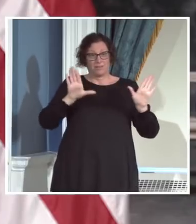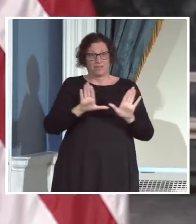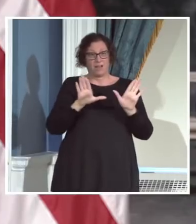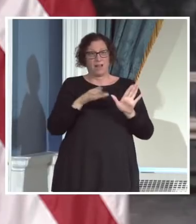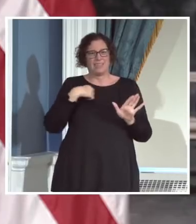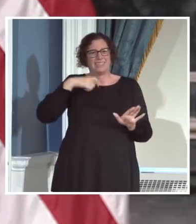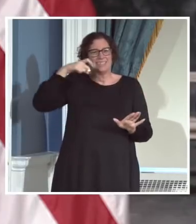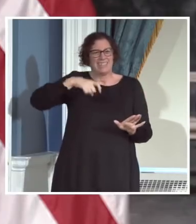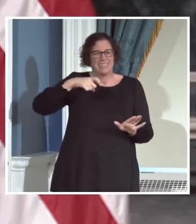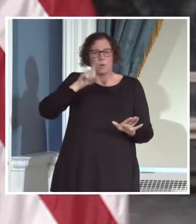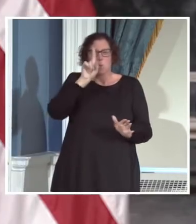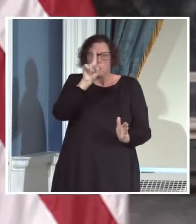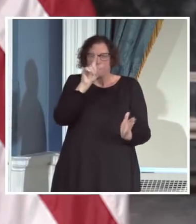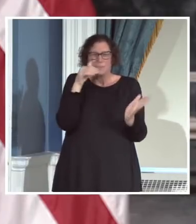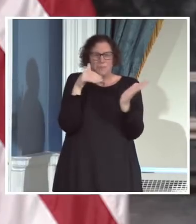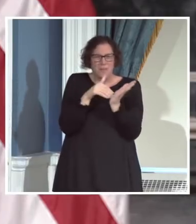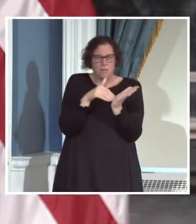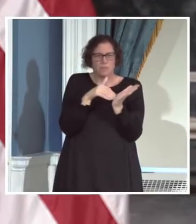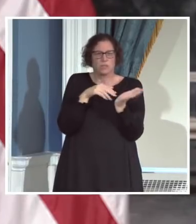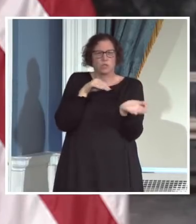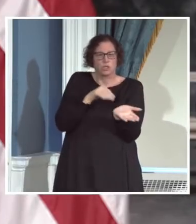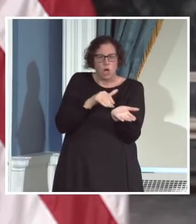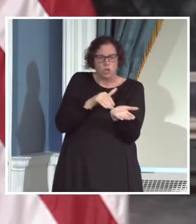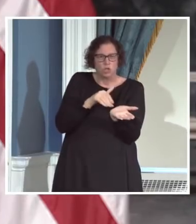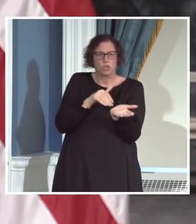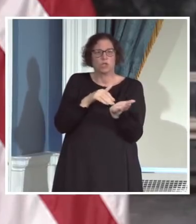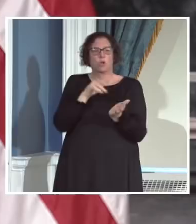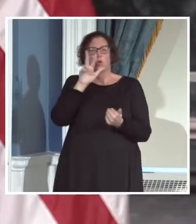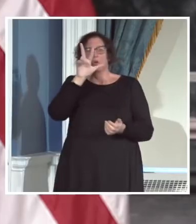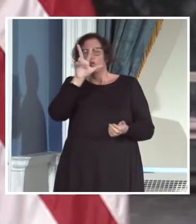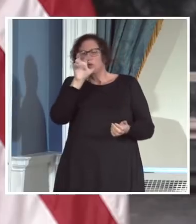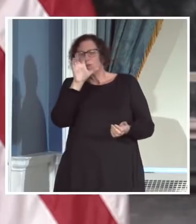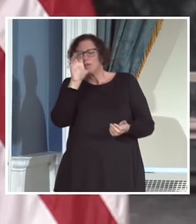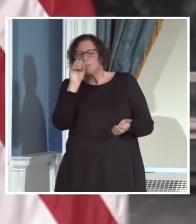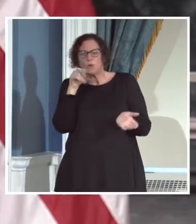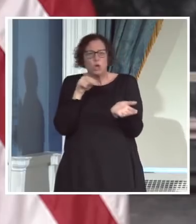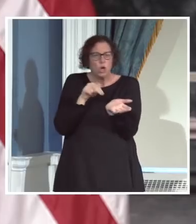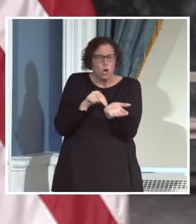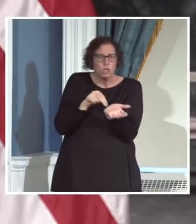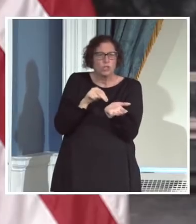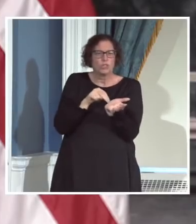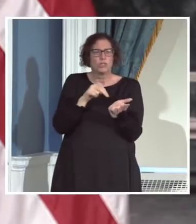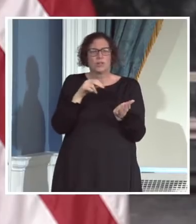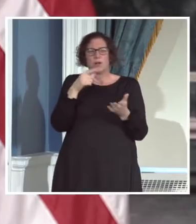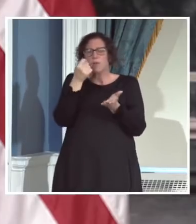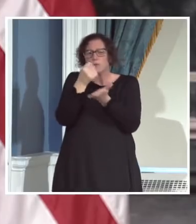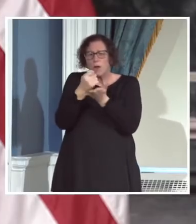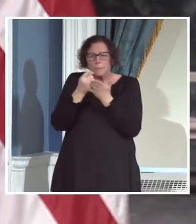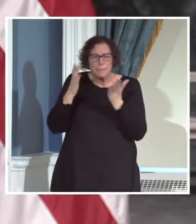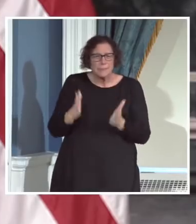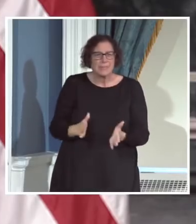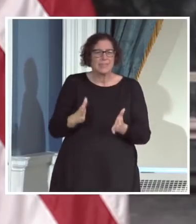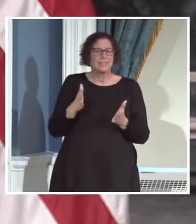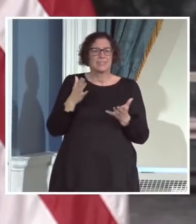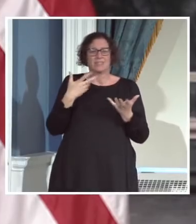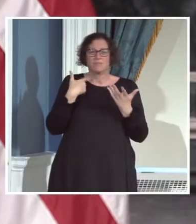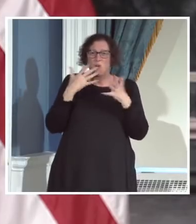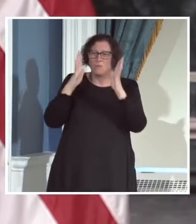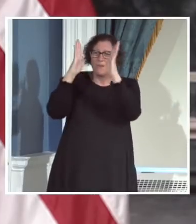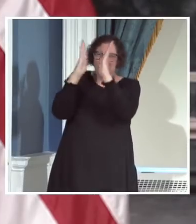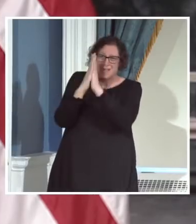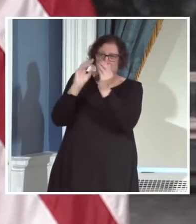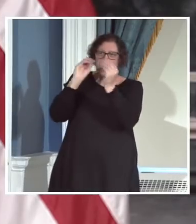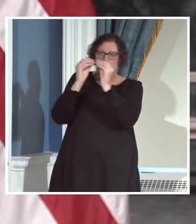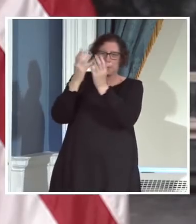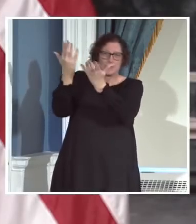300 respiratory therapists, and that's just the first request. And the president, I talked to him and to the other leaders about